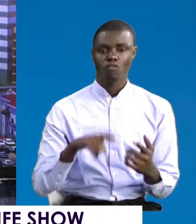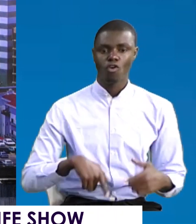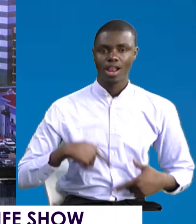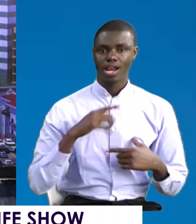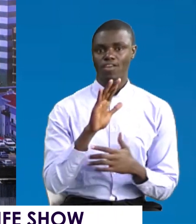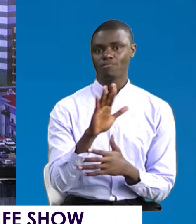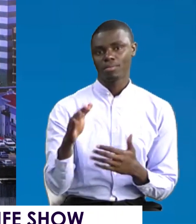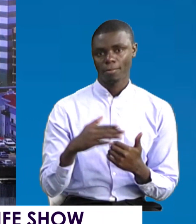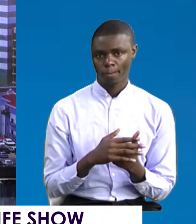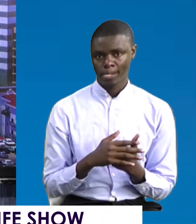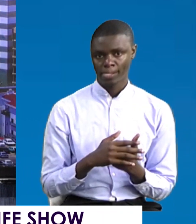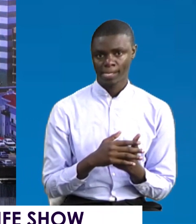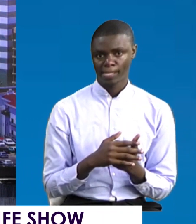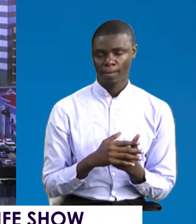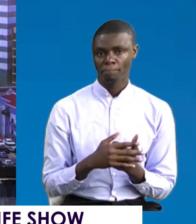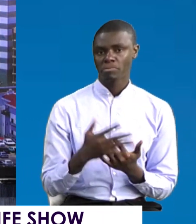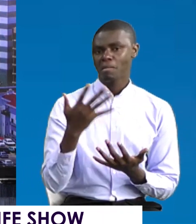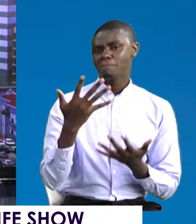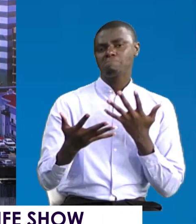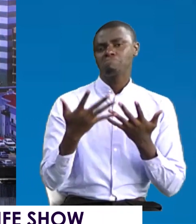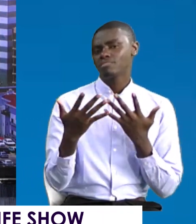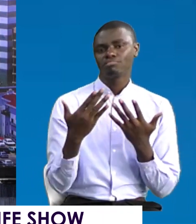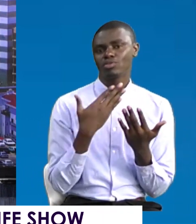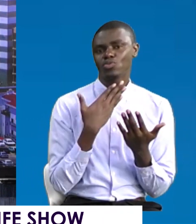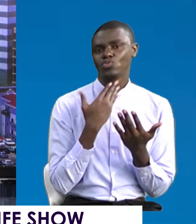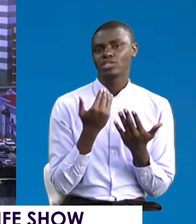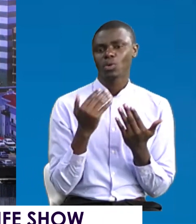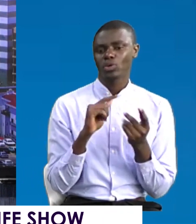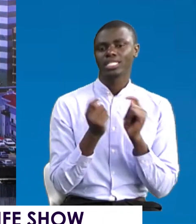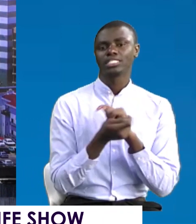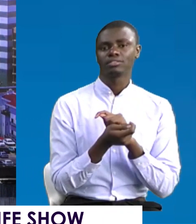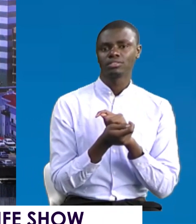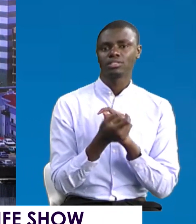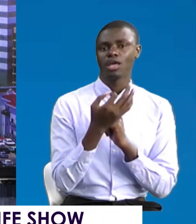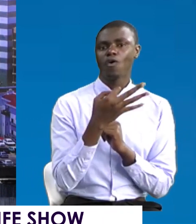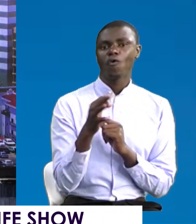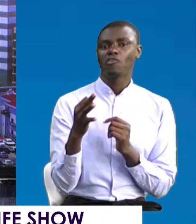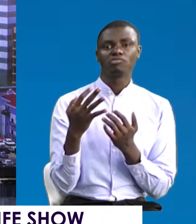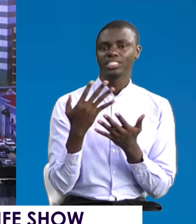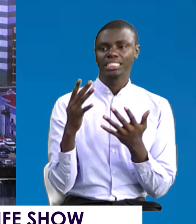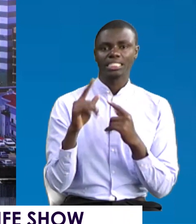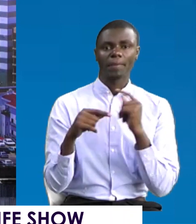life. You may want a change of a certain type.